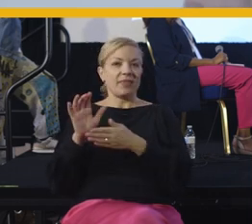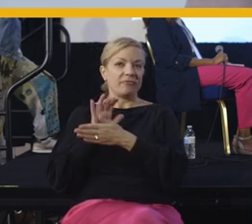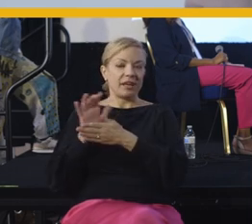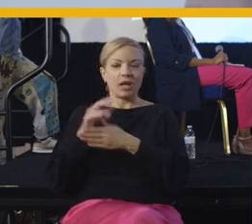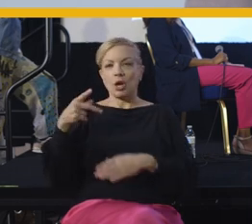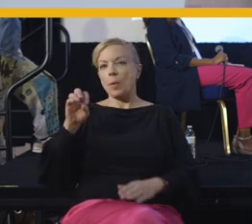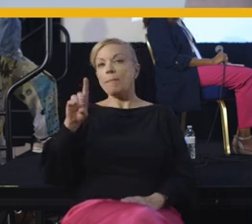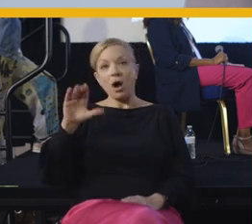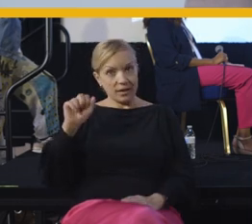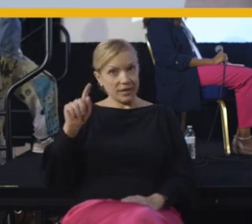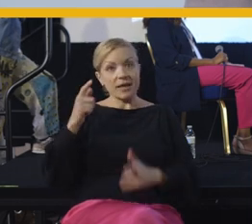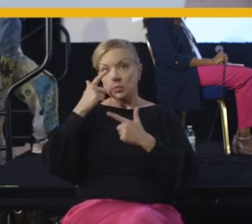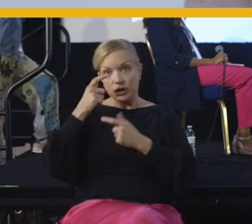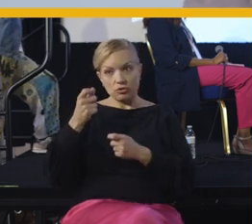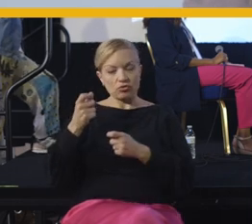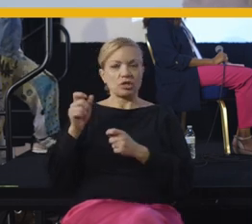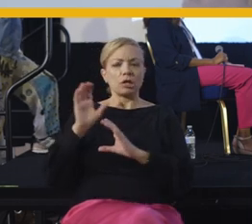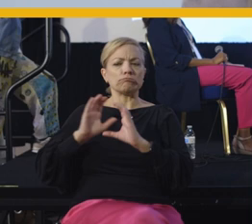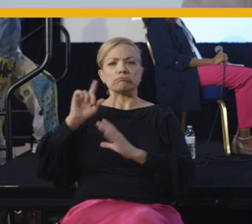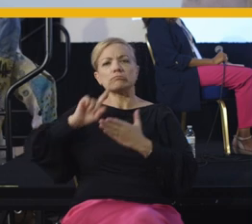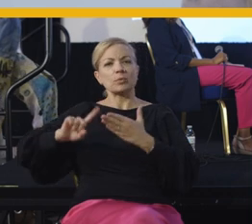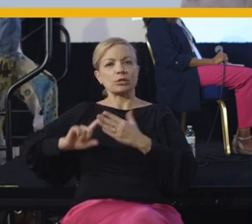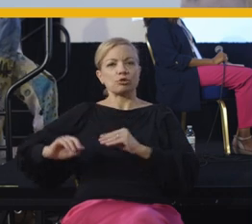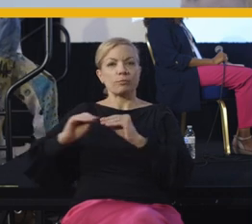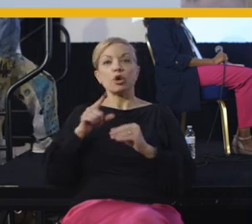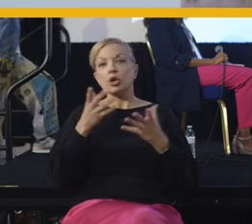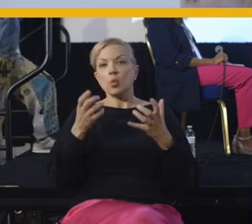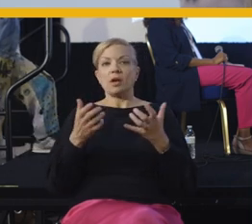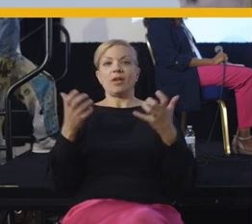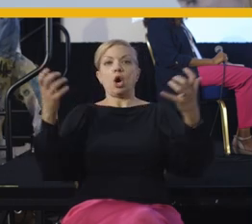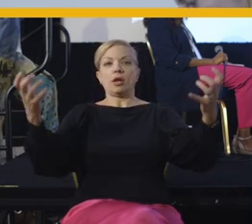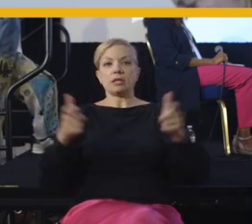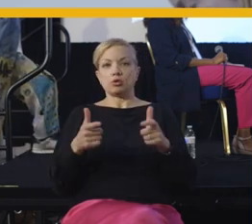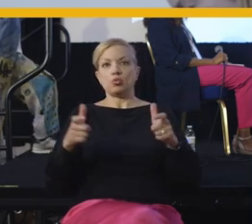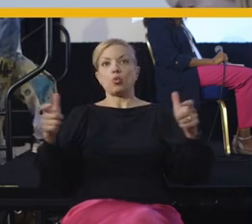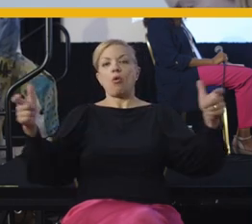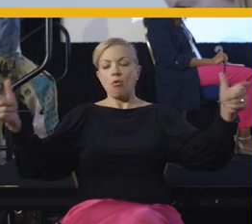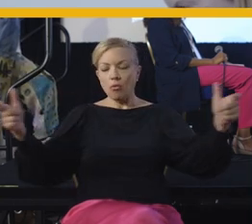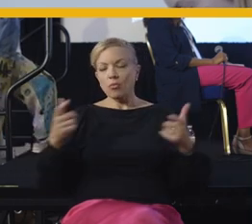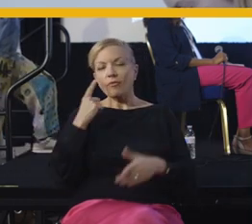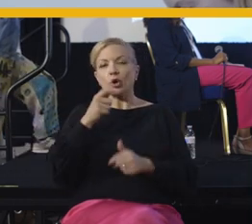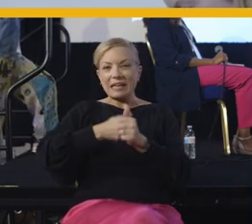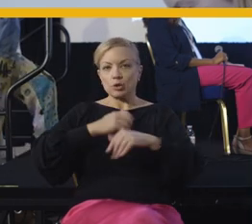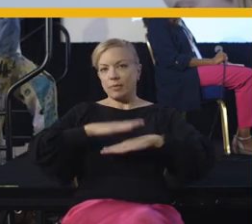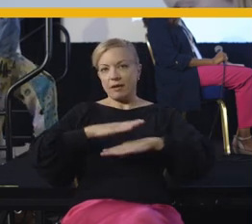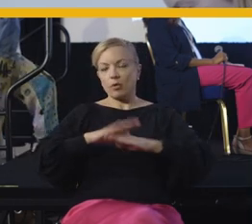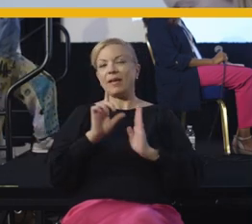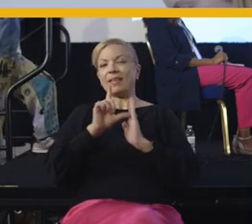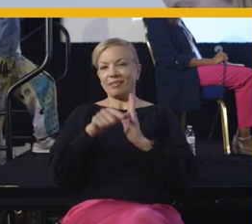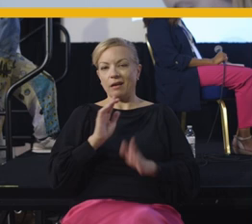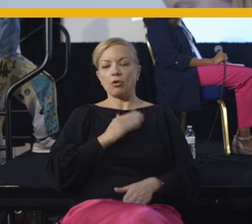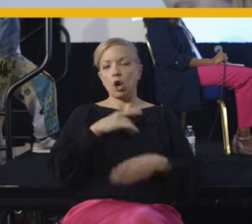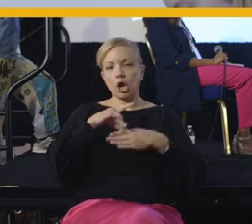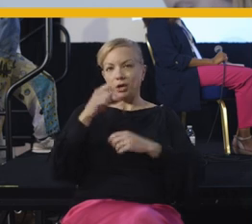That's an area we're interested in exploring a little bit more. We want to grow the audiences across digital platforms, like we've mentioned, and then ultimately evolve our